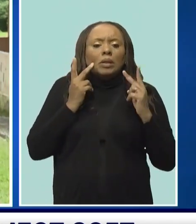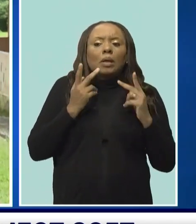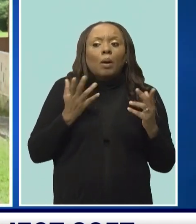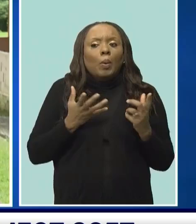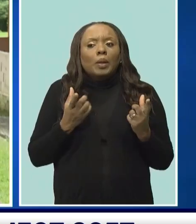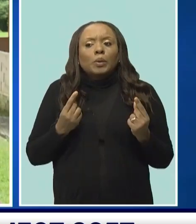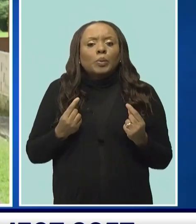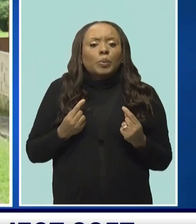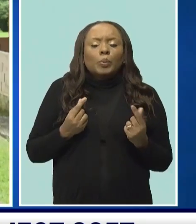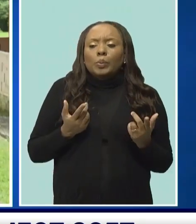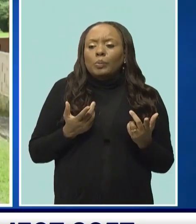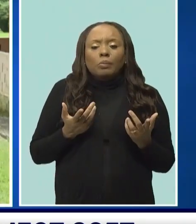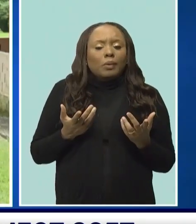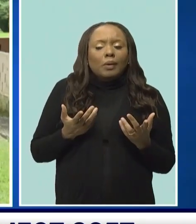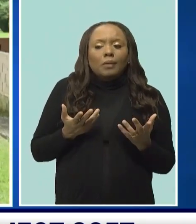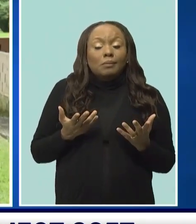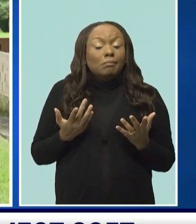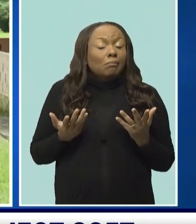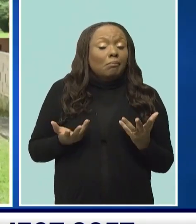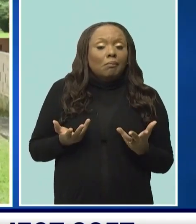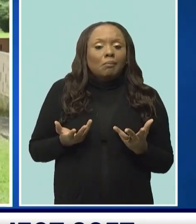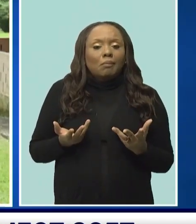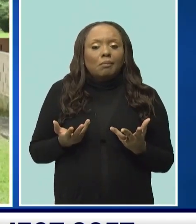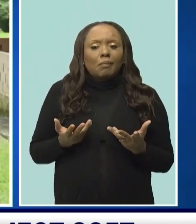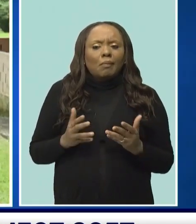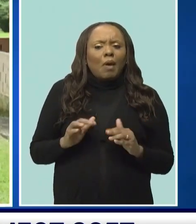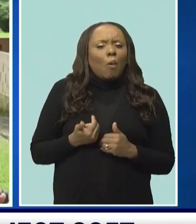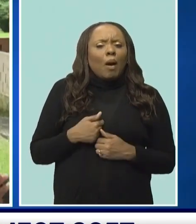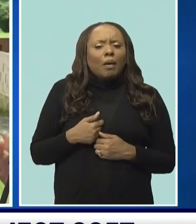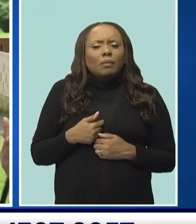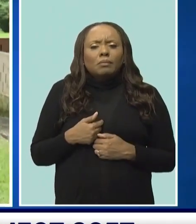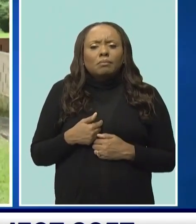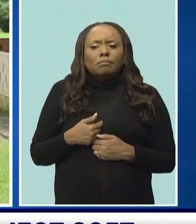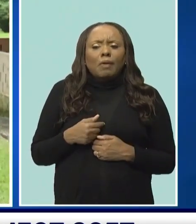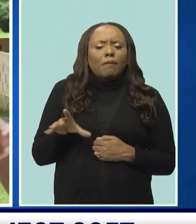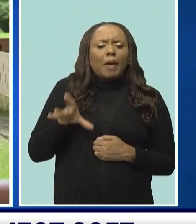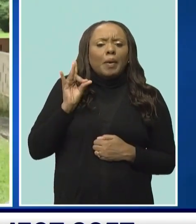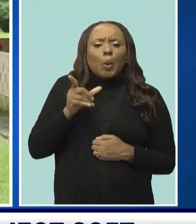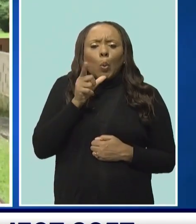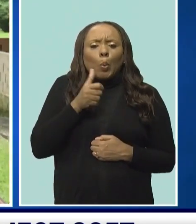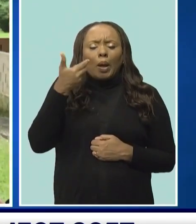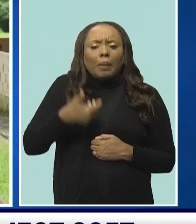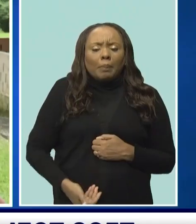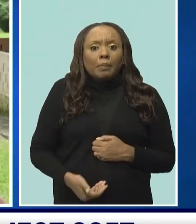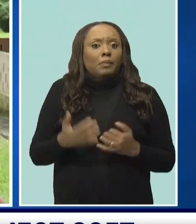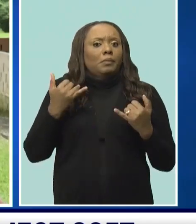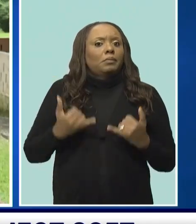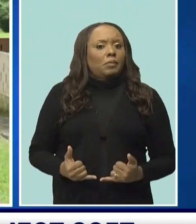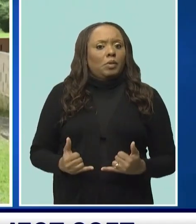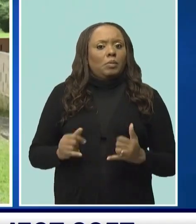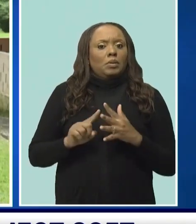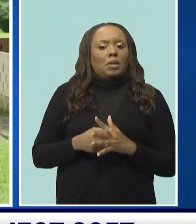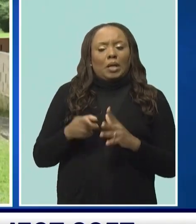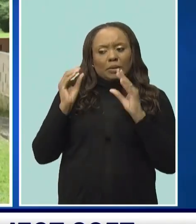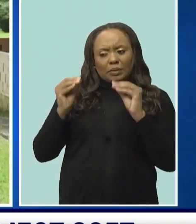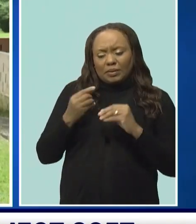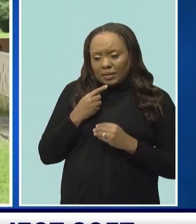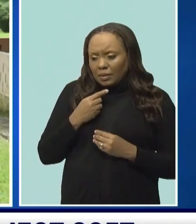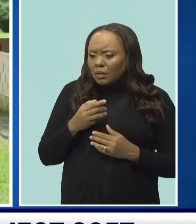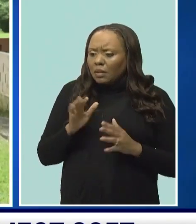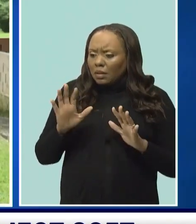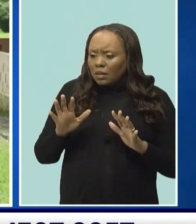is critical that we catch them at this time to start to teach them it is all right to say